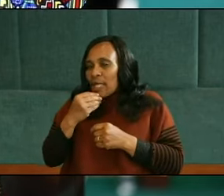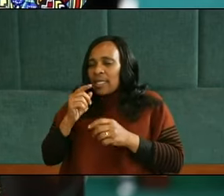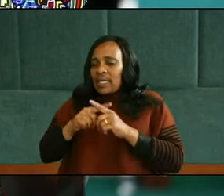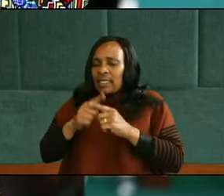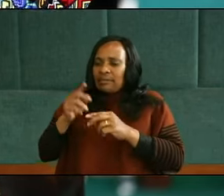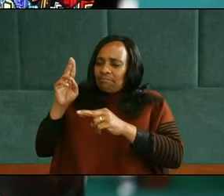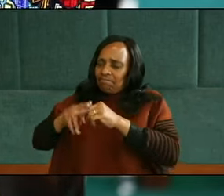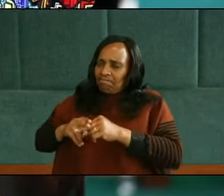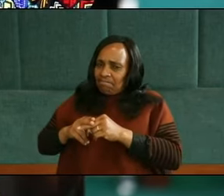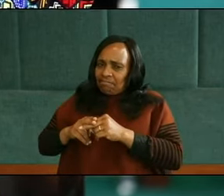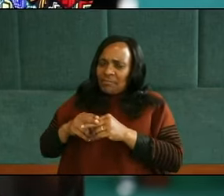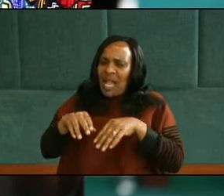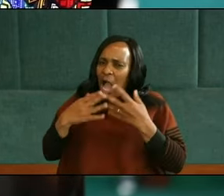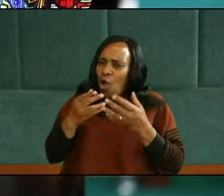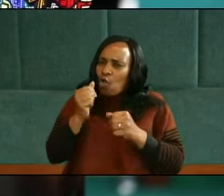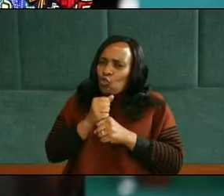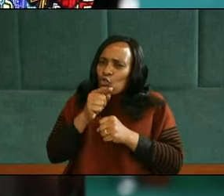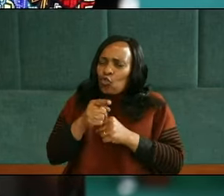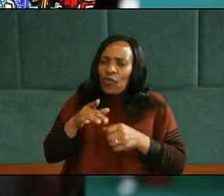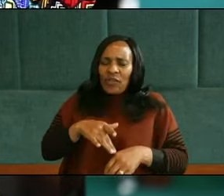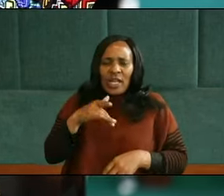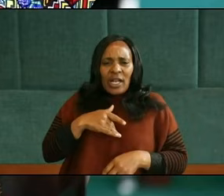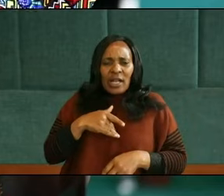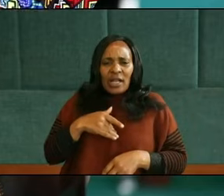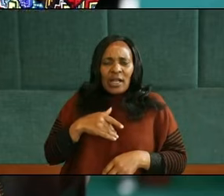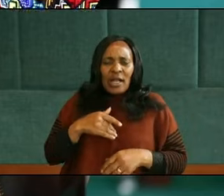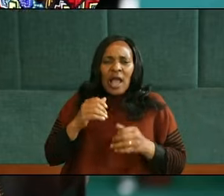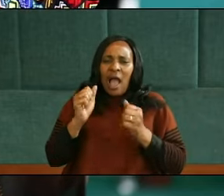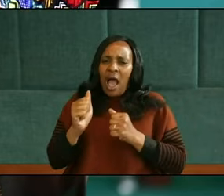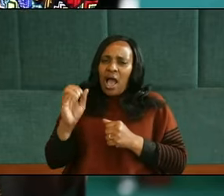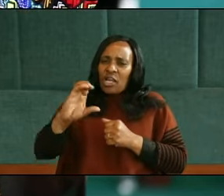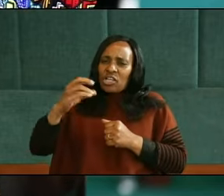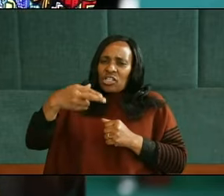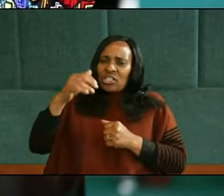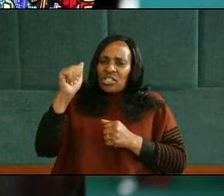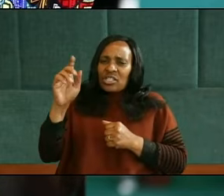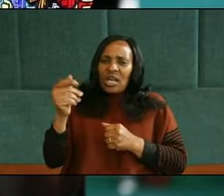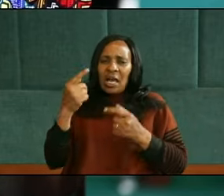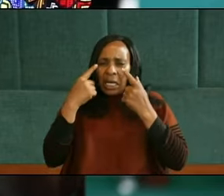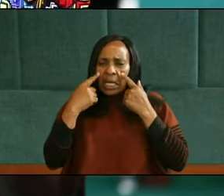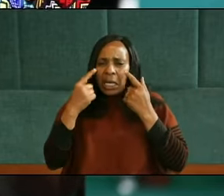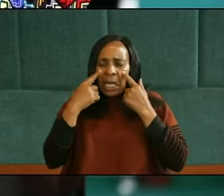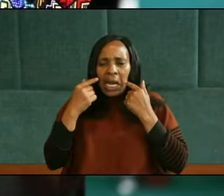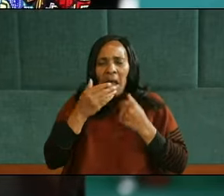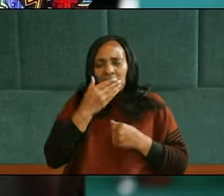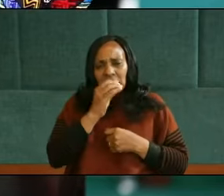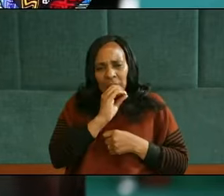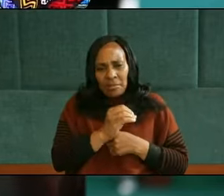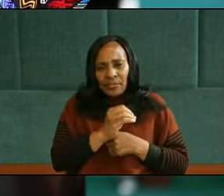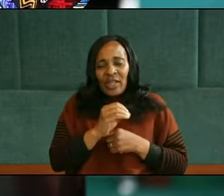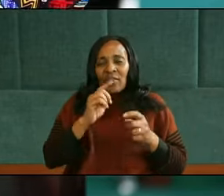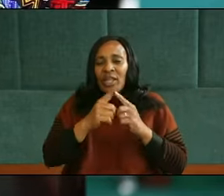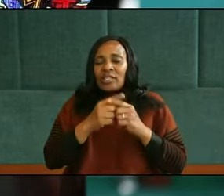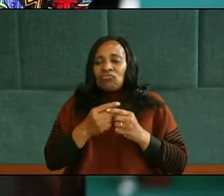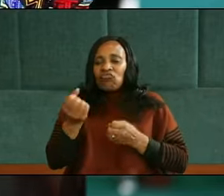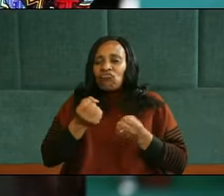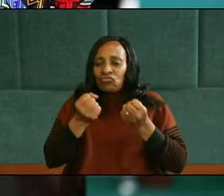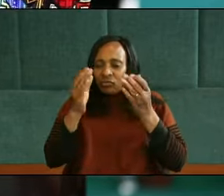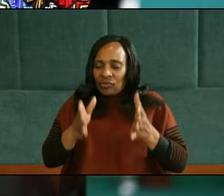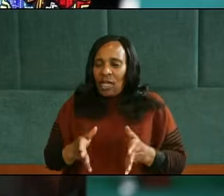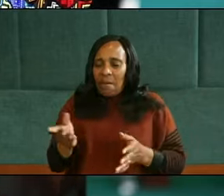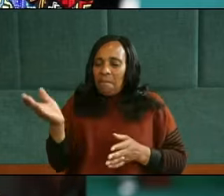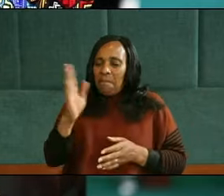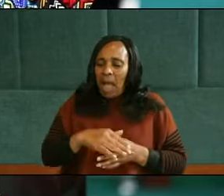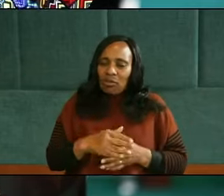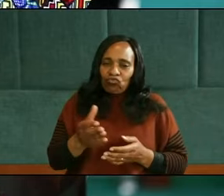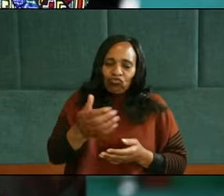Achia. How are you feeling? He asked. Achia was crying too hard to answer. Then the driver came back to